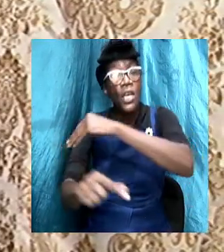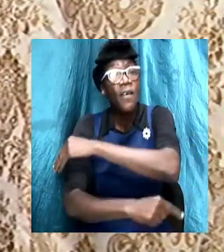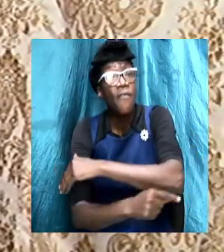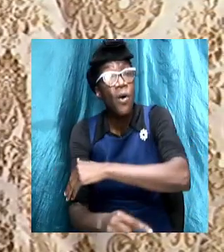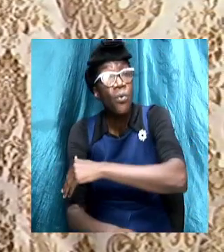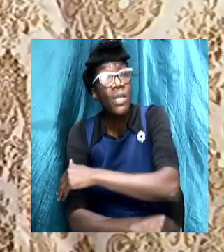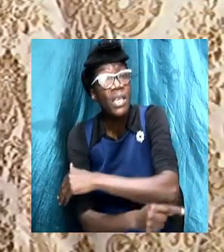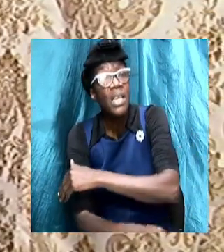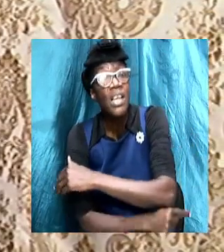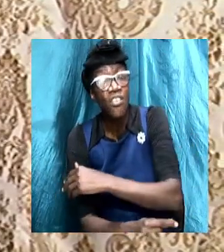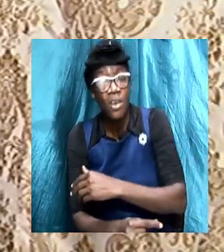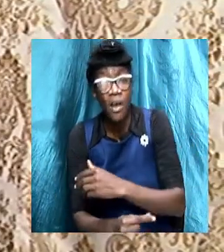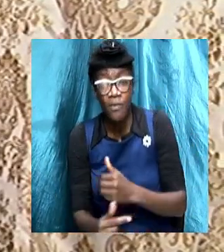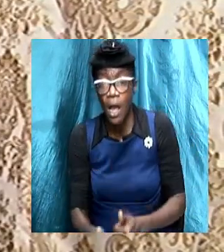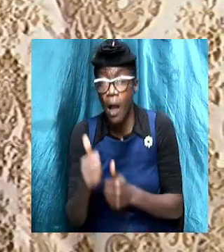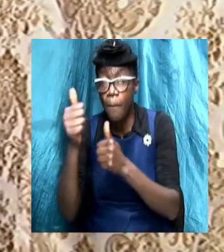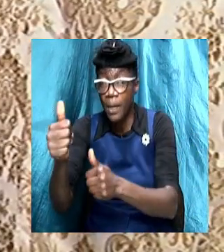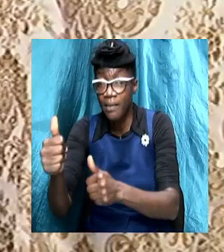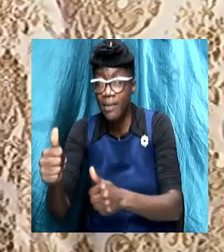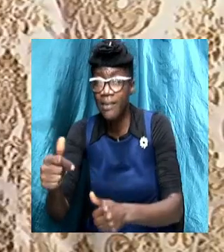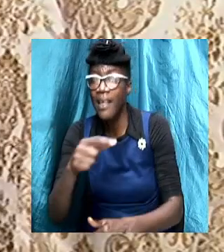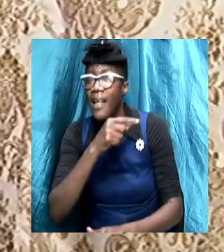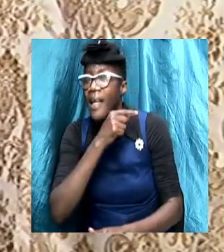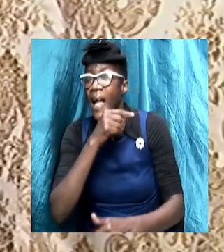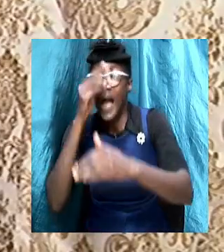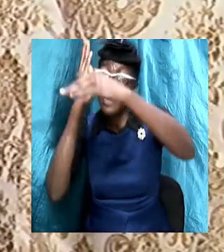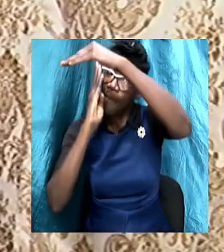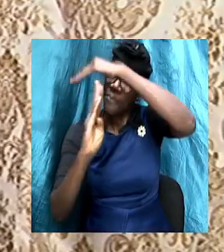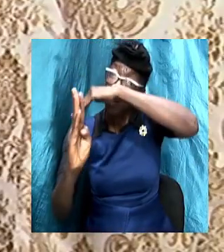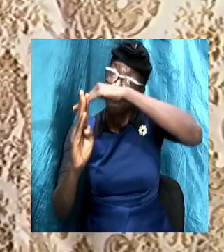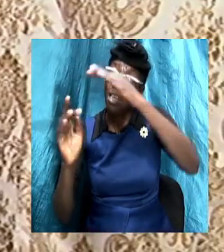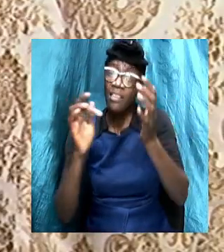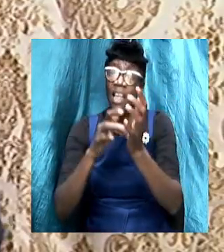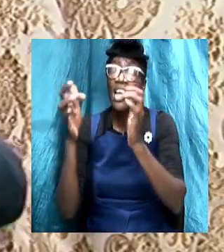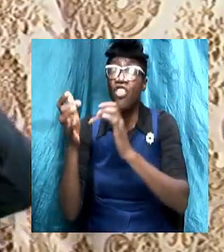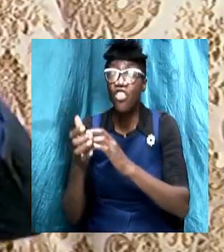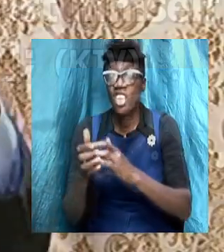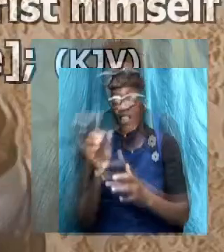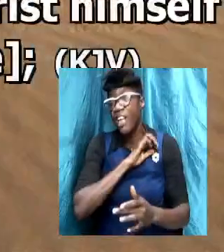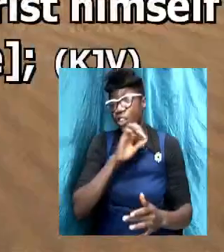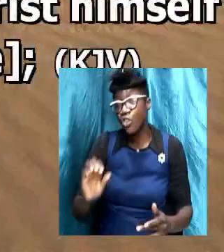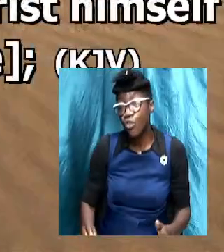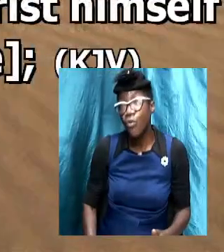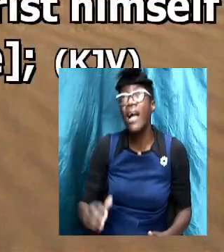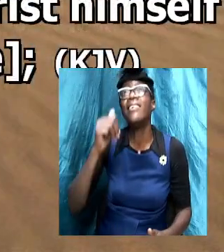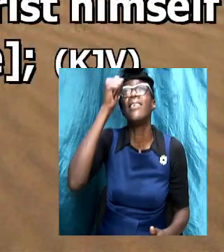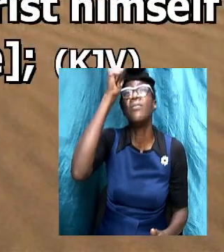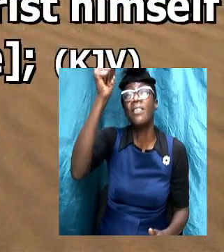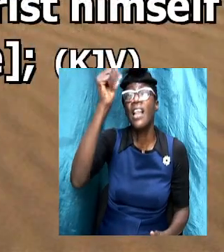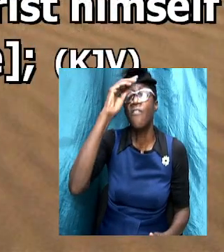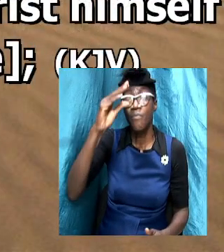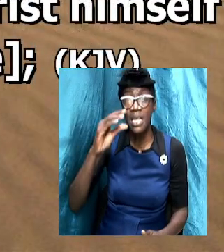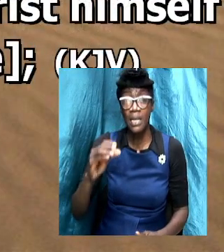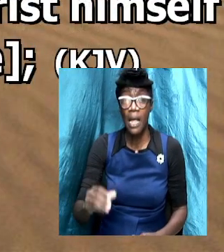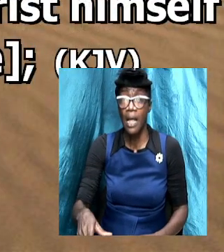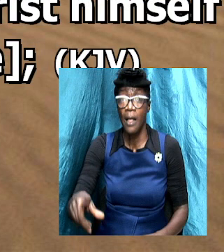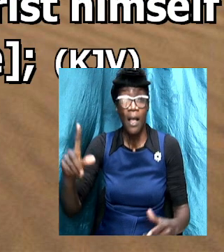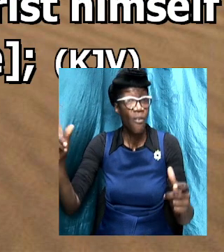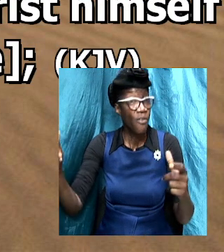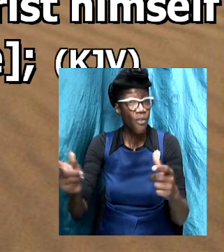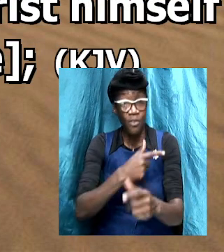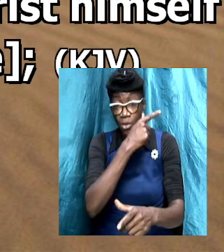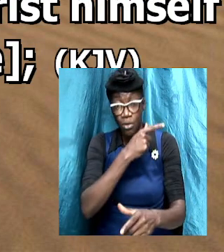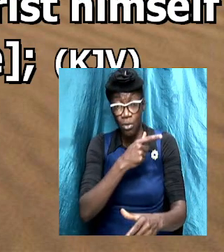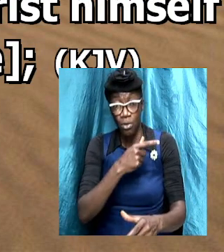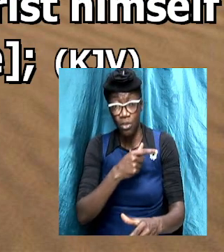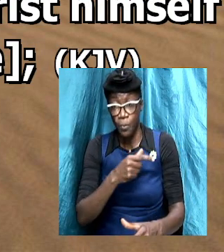and of the prophets, Jesus Christ himself being the chief cornerstone. So we see our